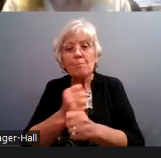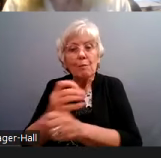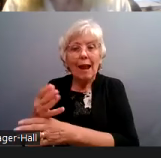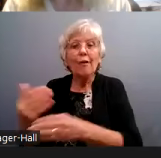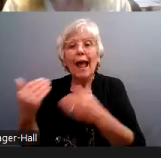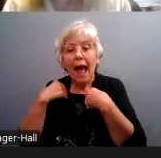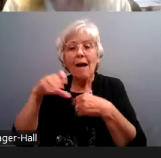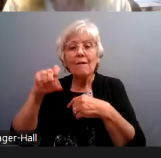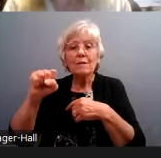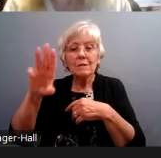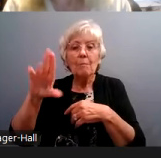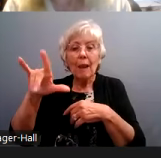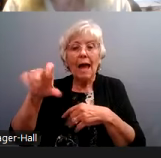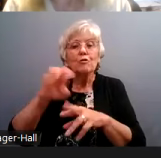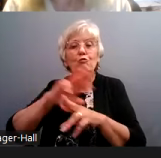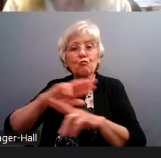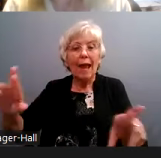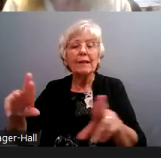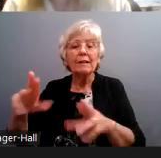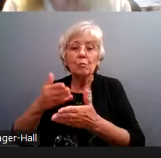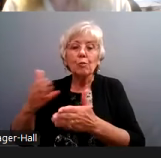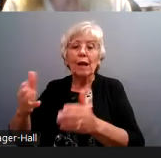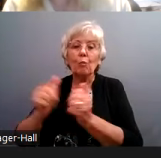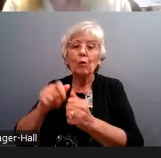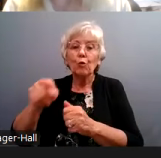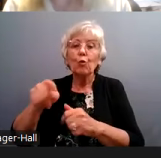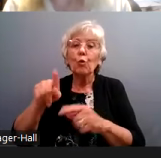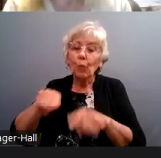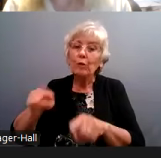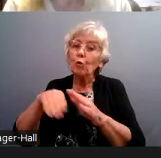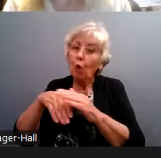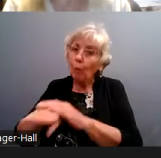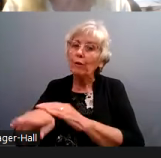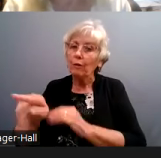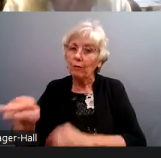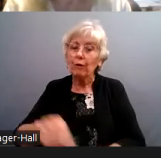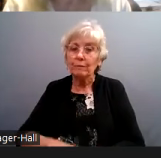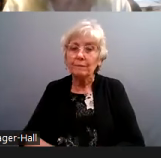go and bring in with you when you go in.